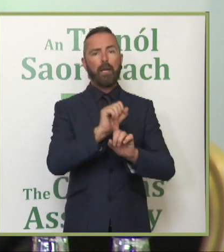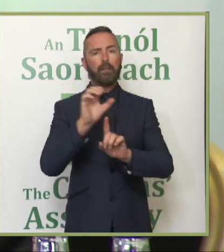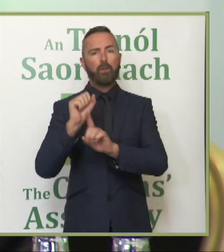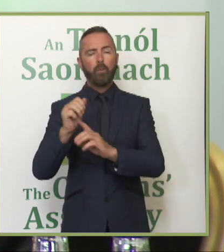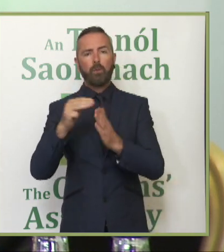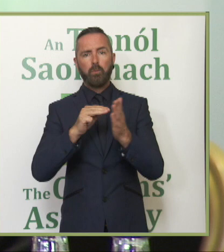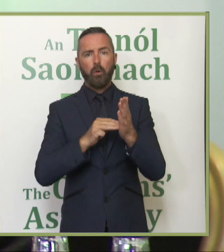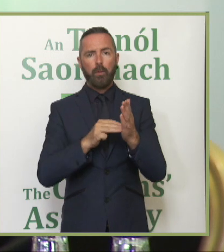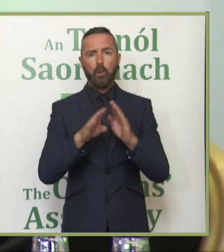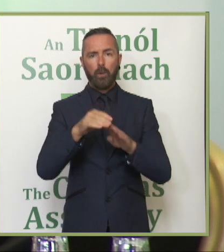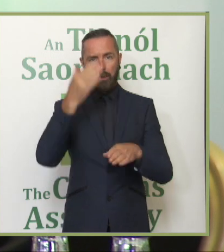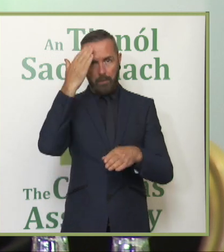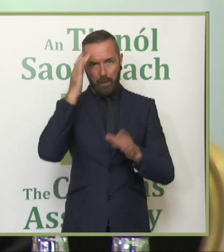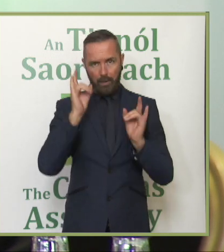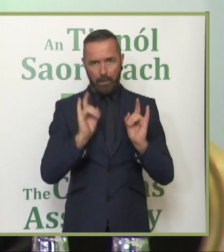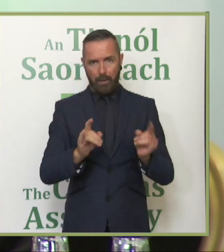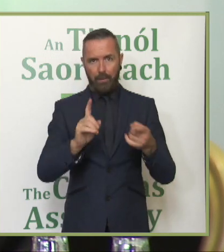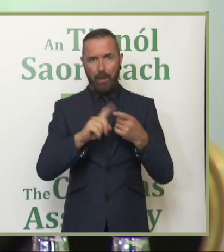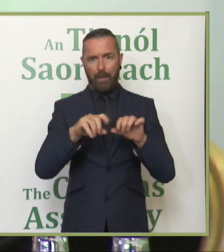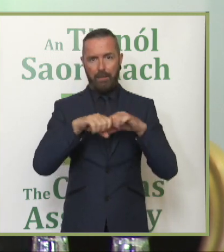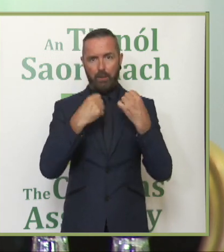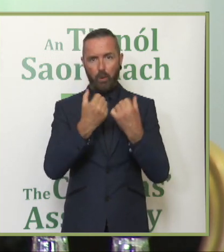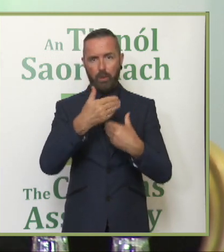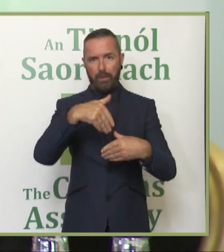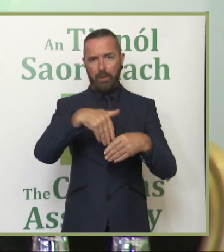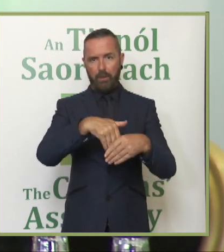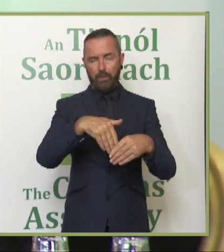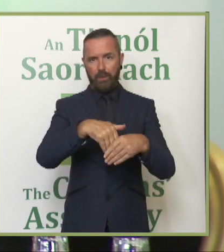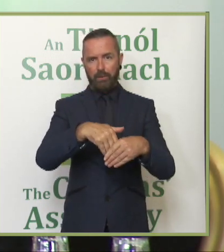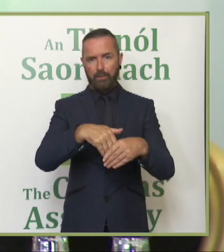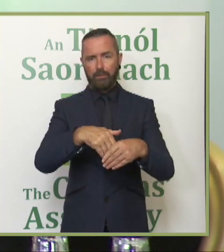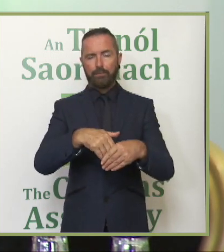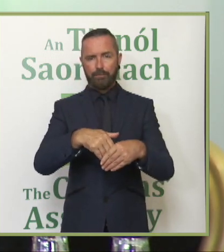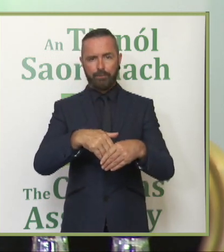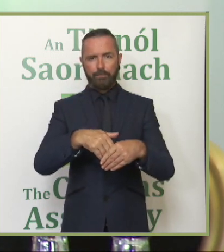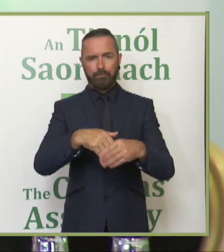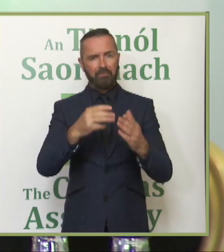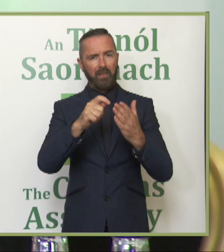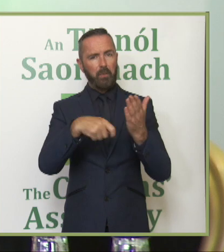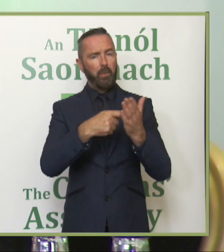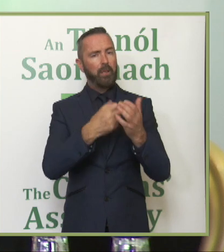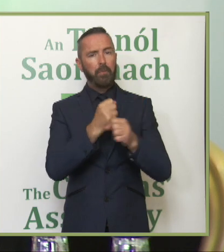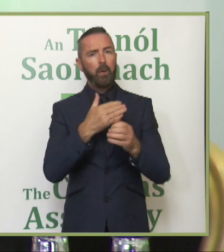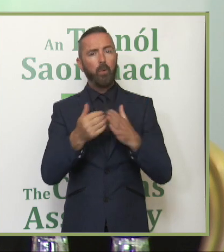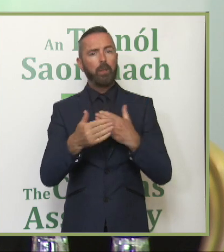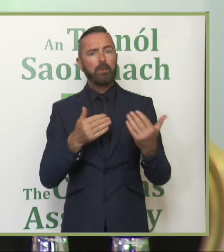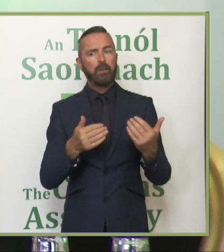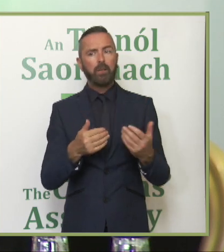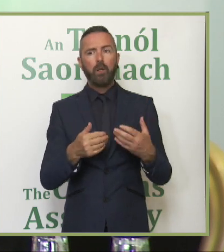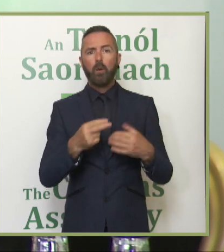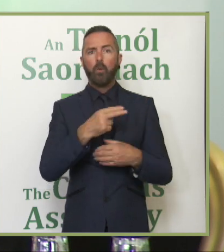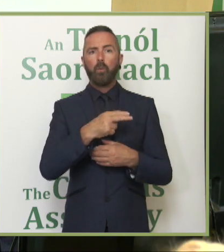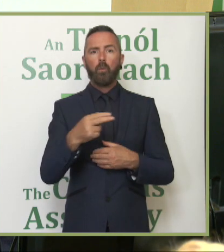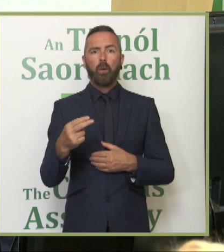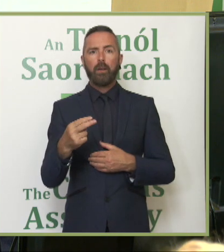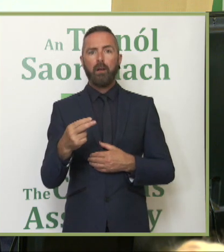now between mental health and social inclusion, whereby we're not going to silo people into